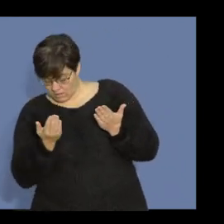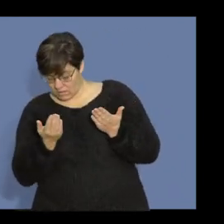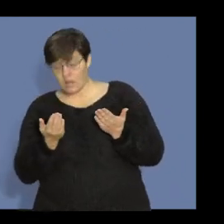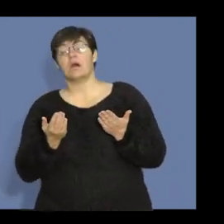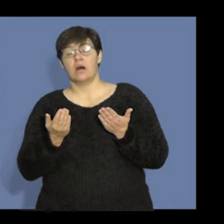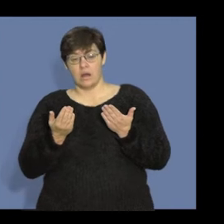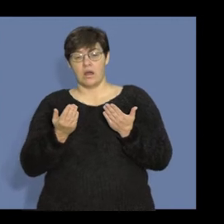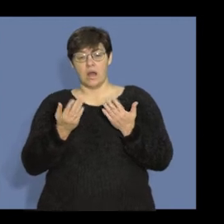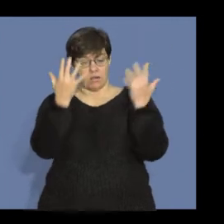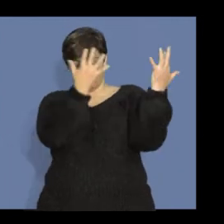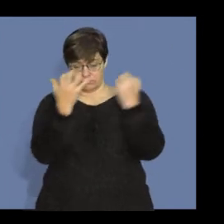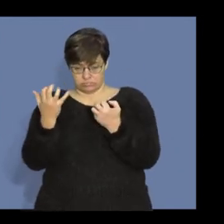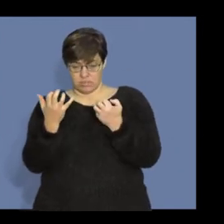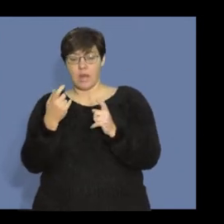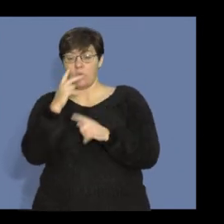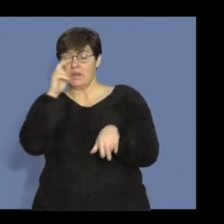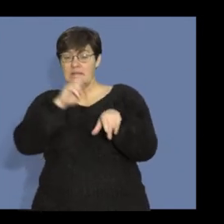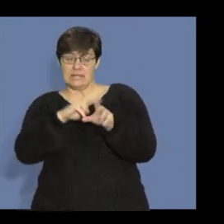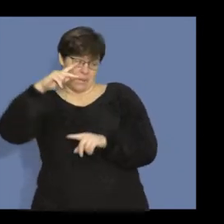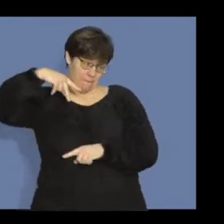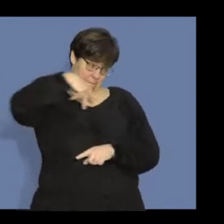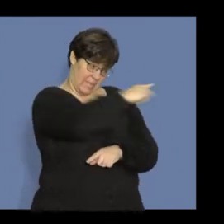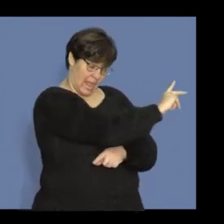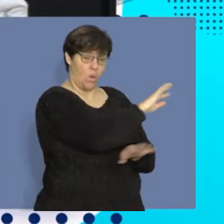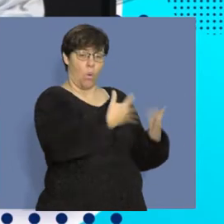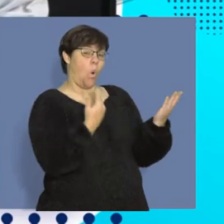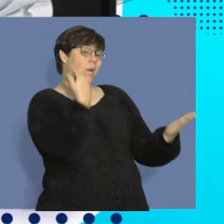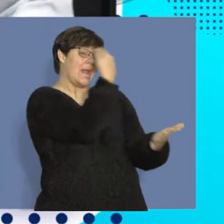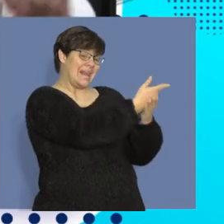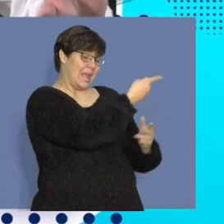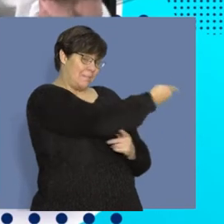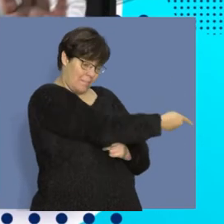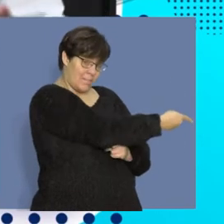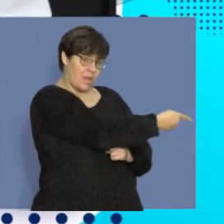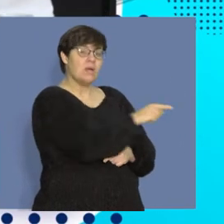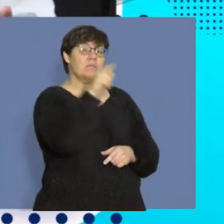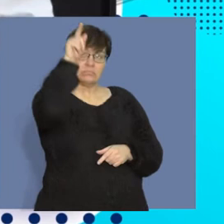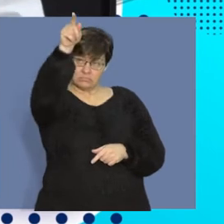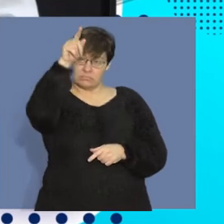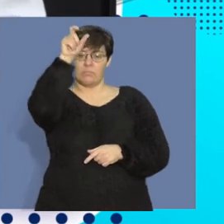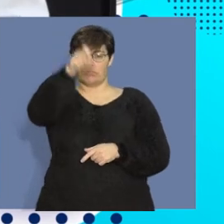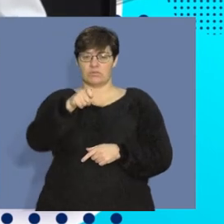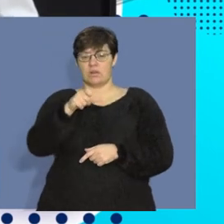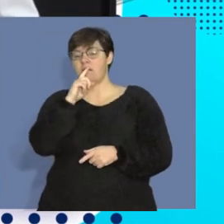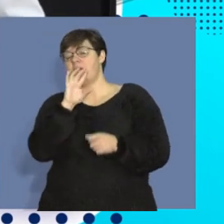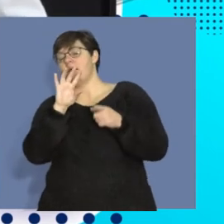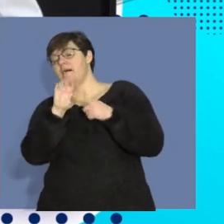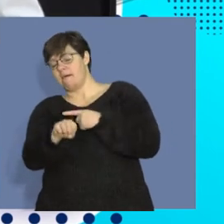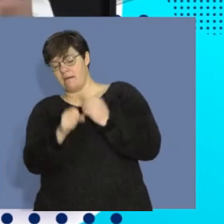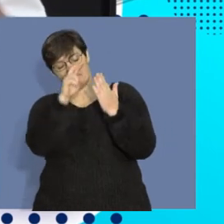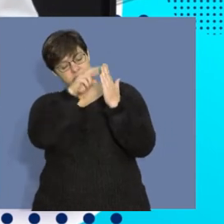correctly. Obviously, when you're looking at the VAT in terms of the input and the output and the